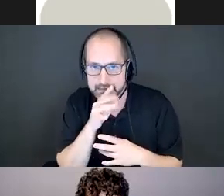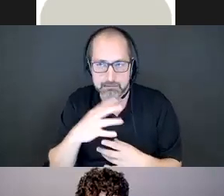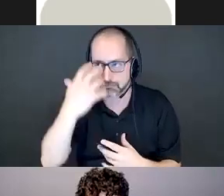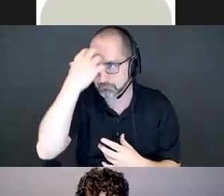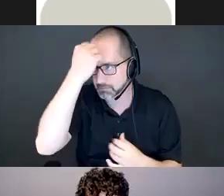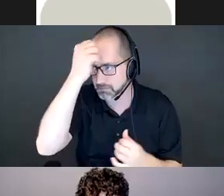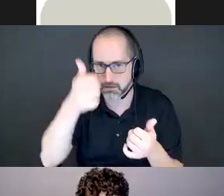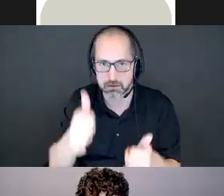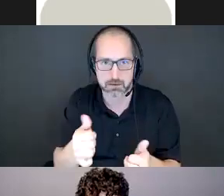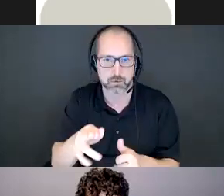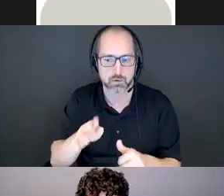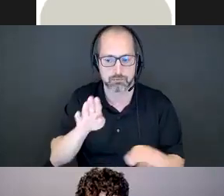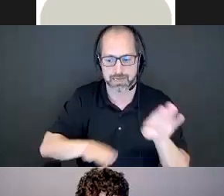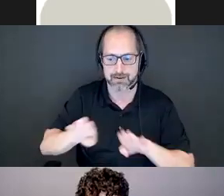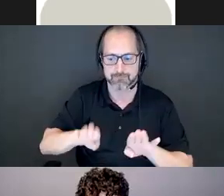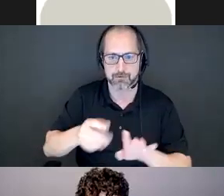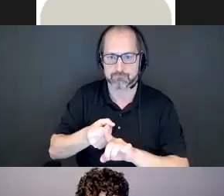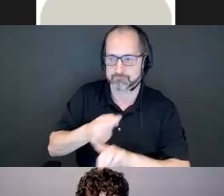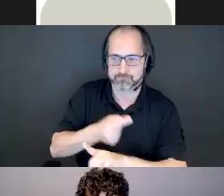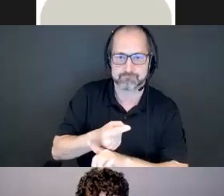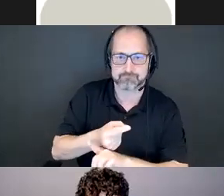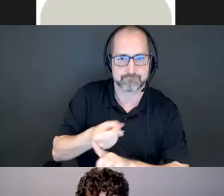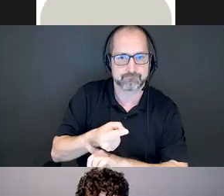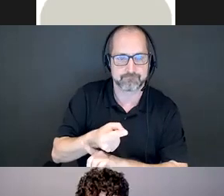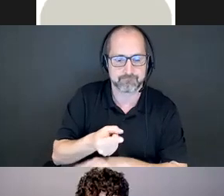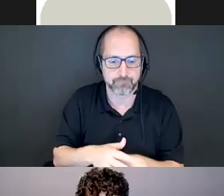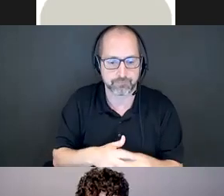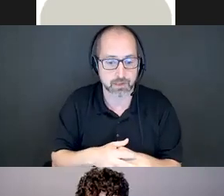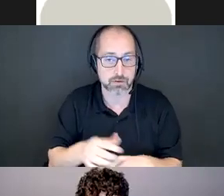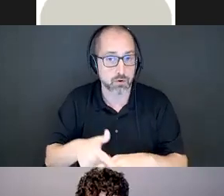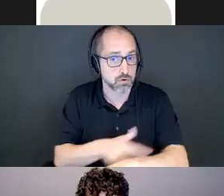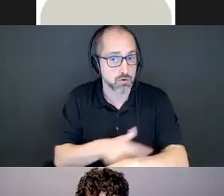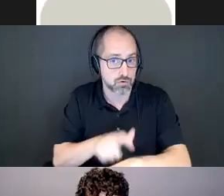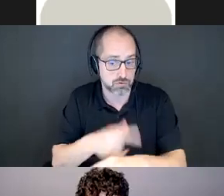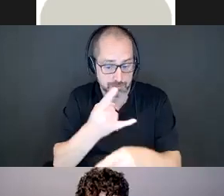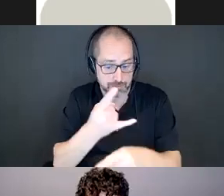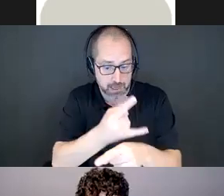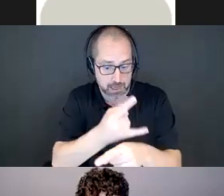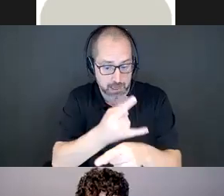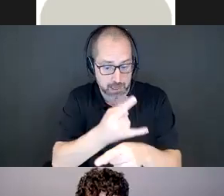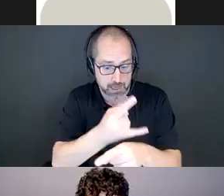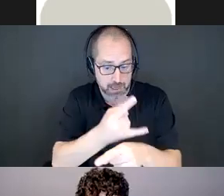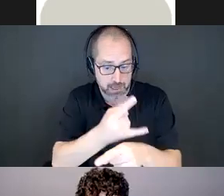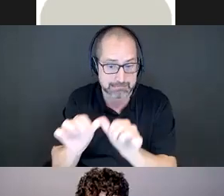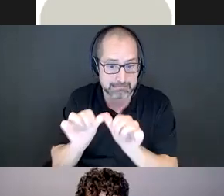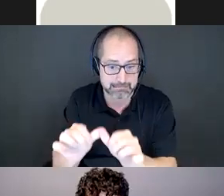Long-term alcohol use can shrink the frontal lobes of the brain, which impairs the thinking.